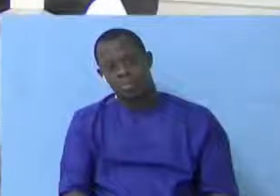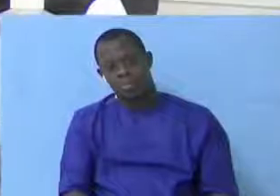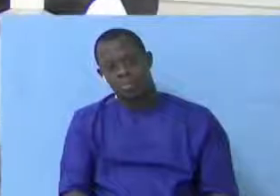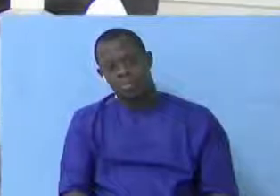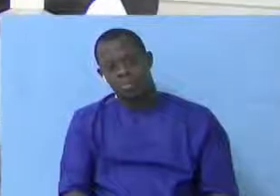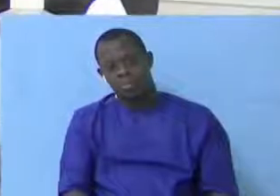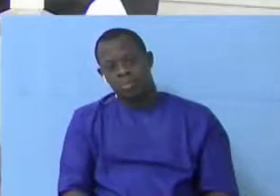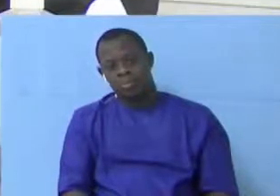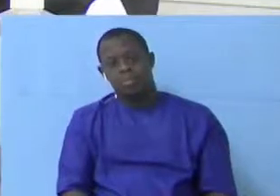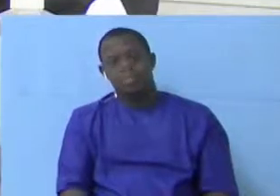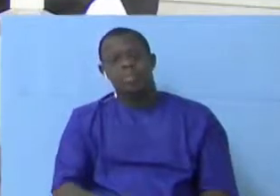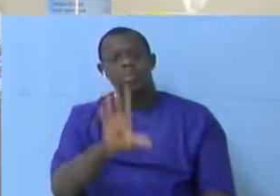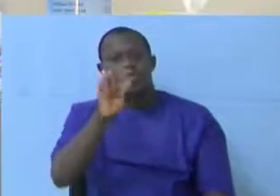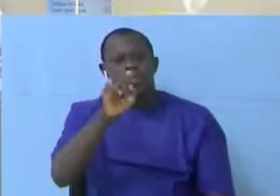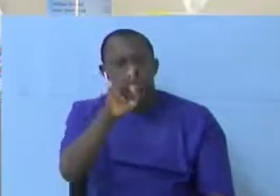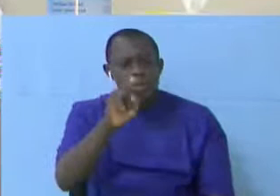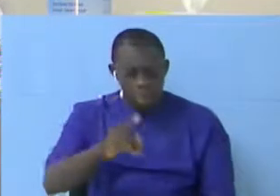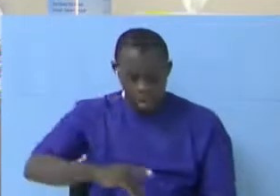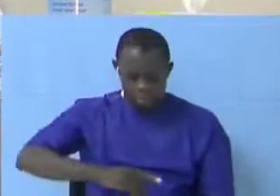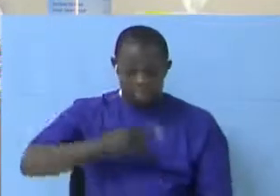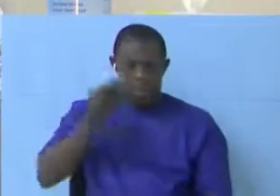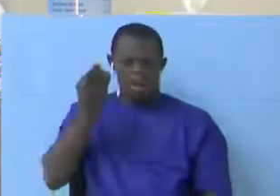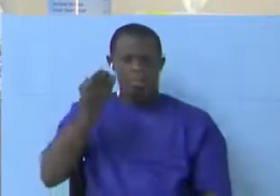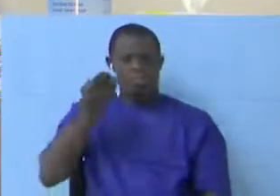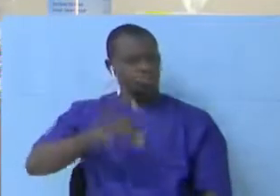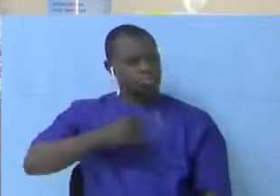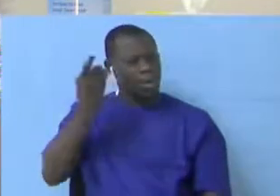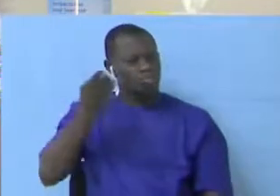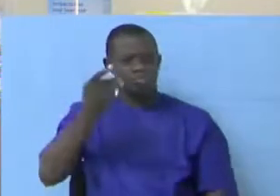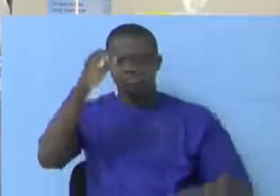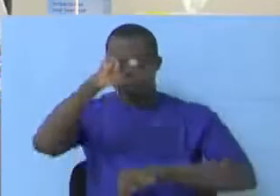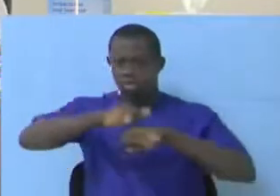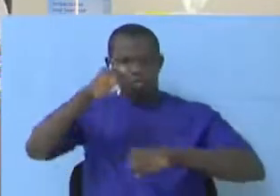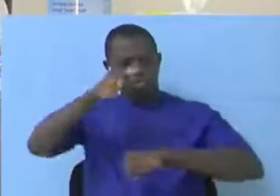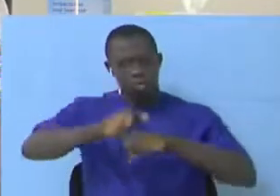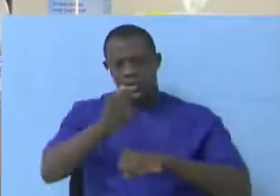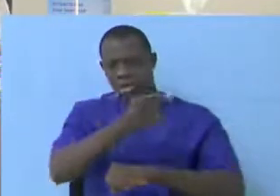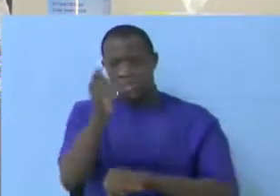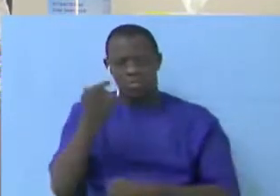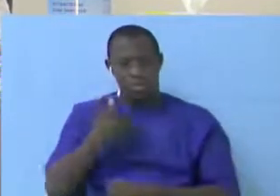you take pride in torturing these two people to confess to this crime?